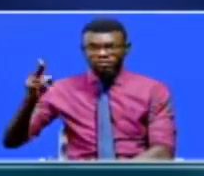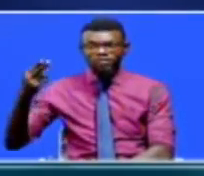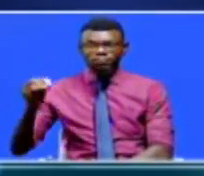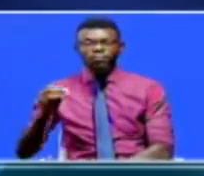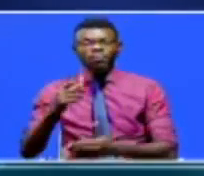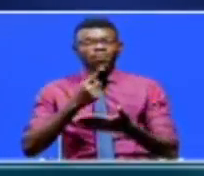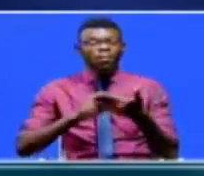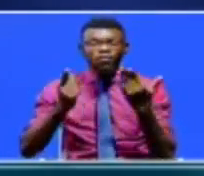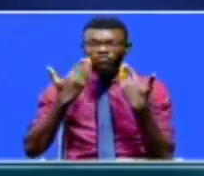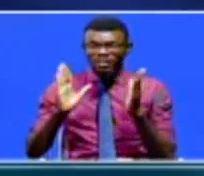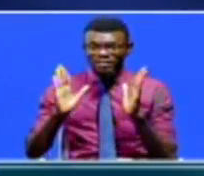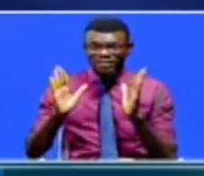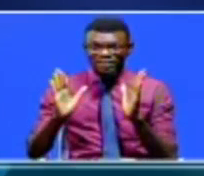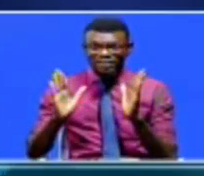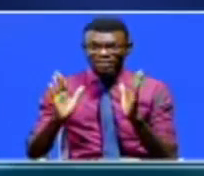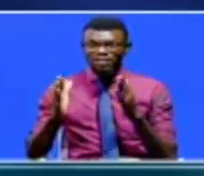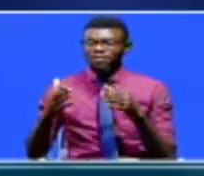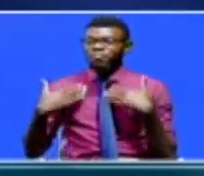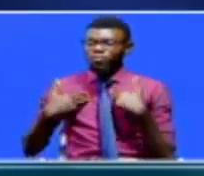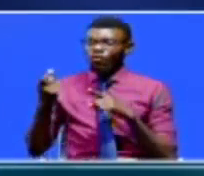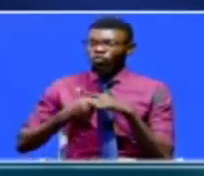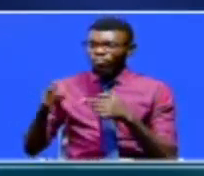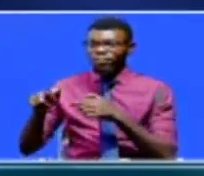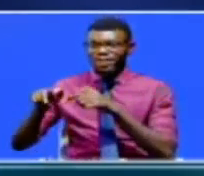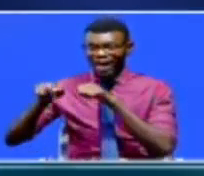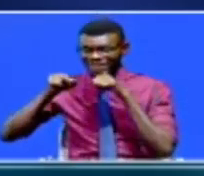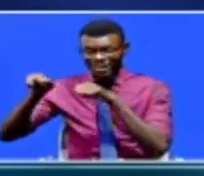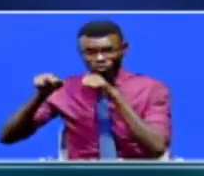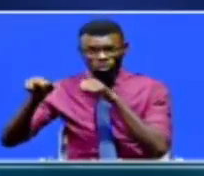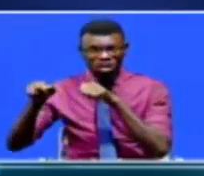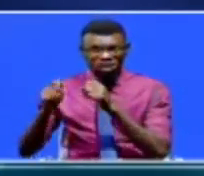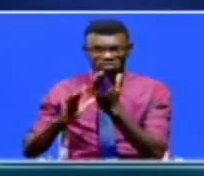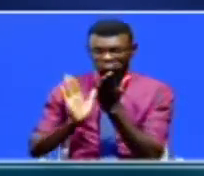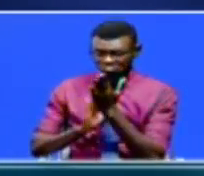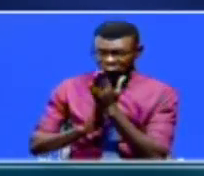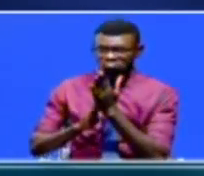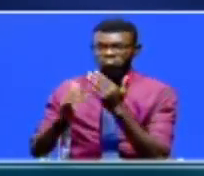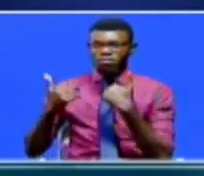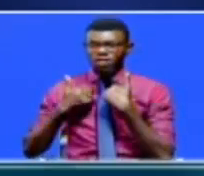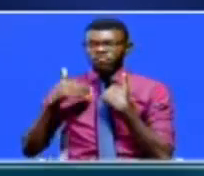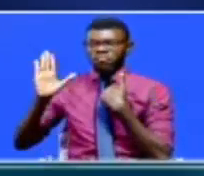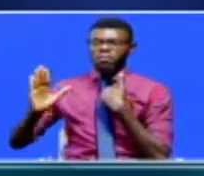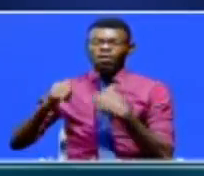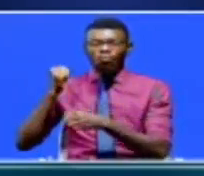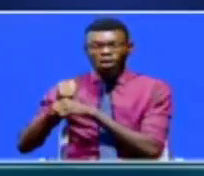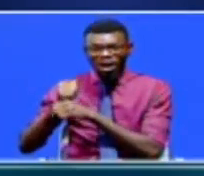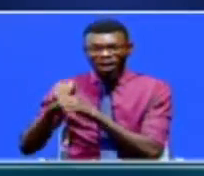The test that Senegalese developed, and we applaud them for that, is called an antibody-based